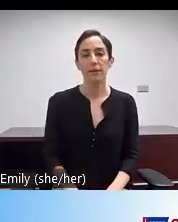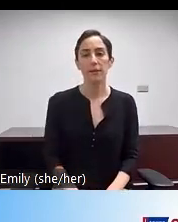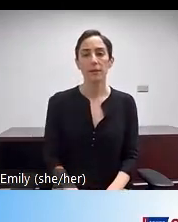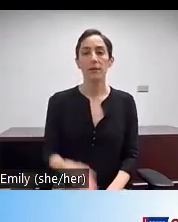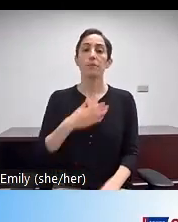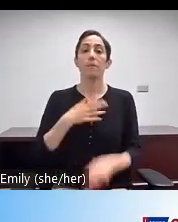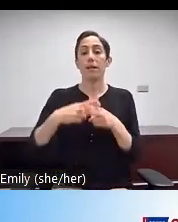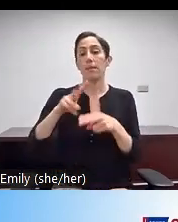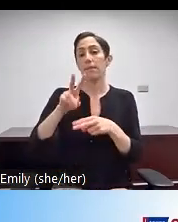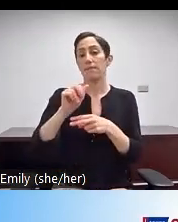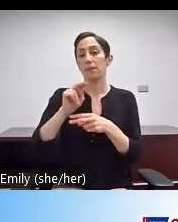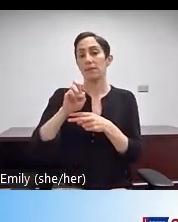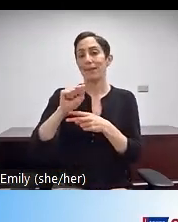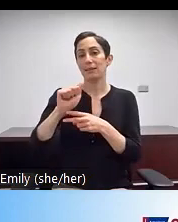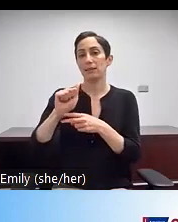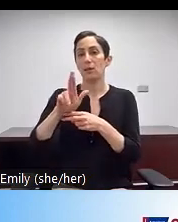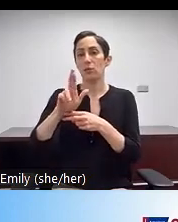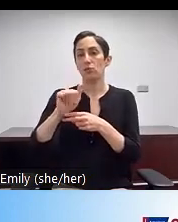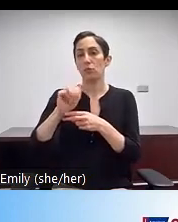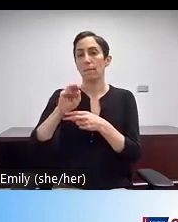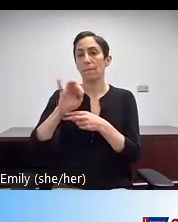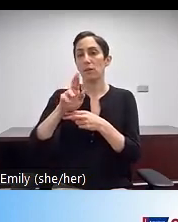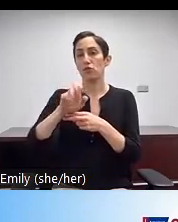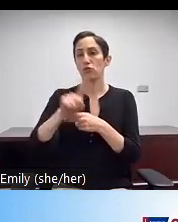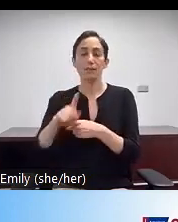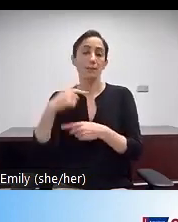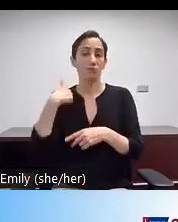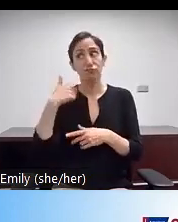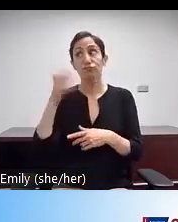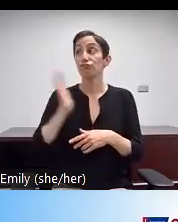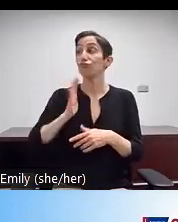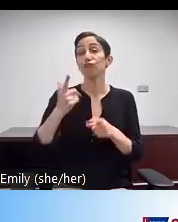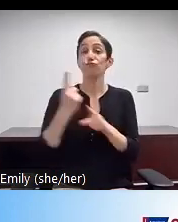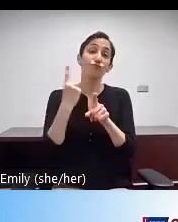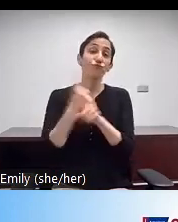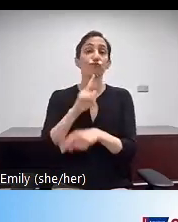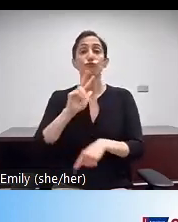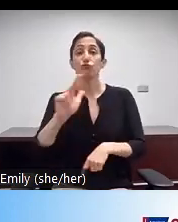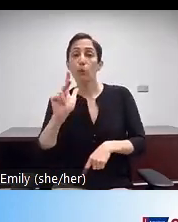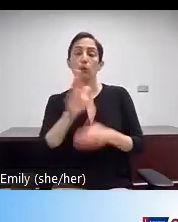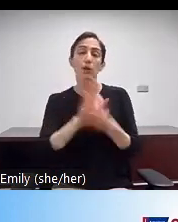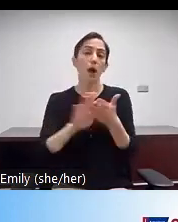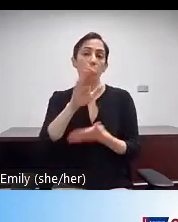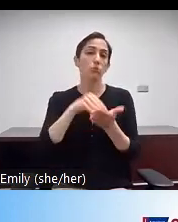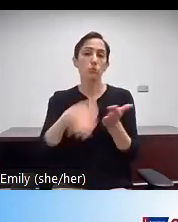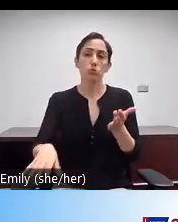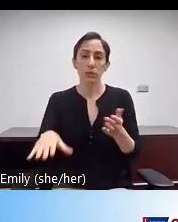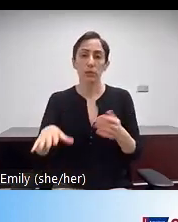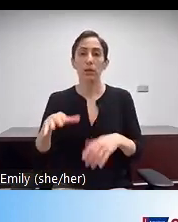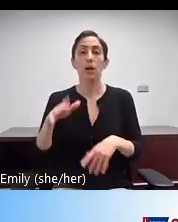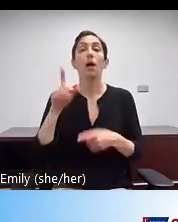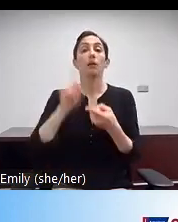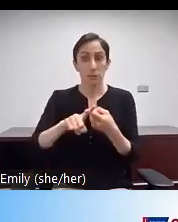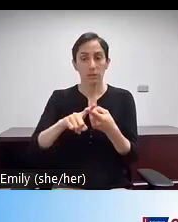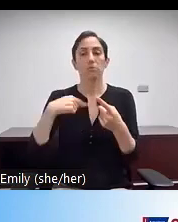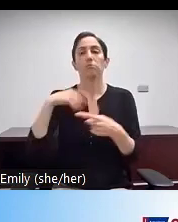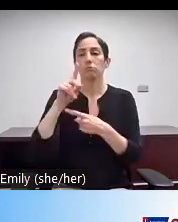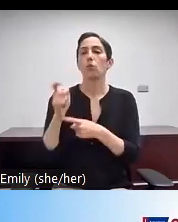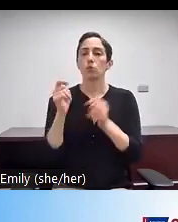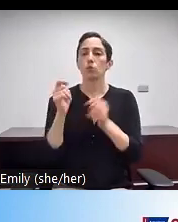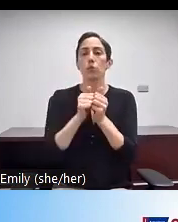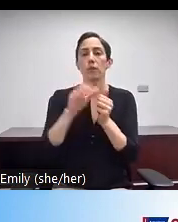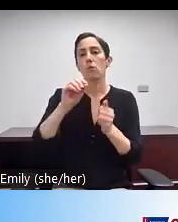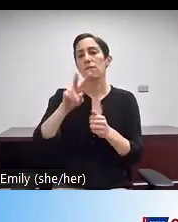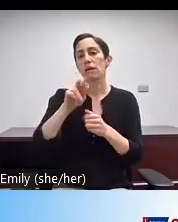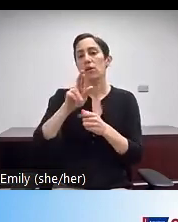My name is Vanessa Ramirez, and I was your regular 23-year-old college student until I was diagnosed with